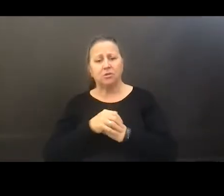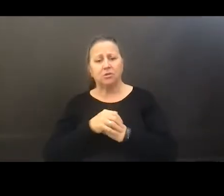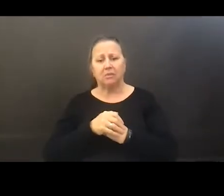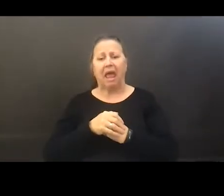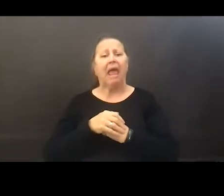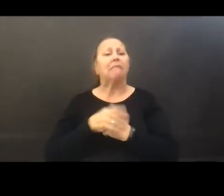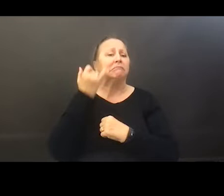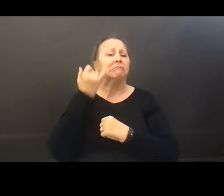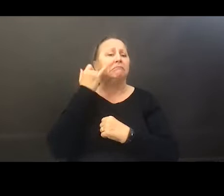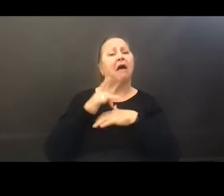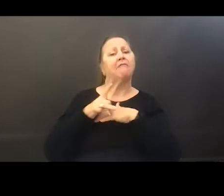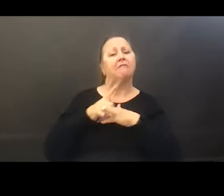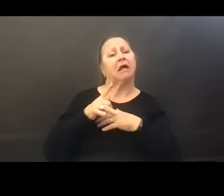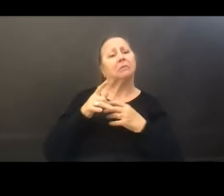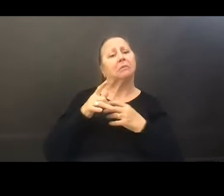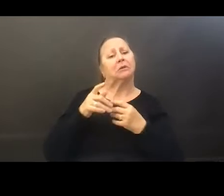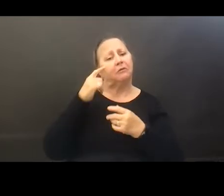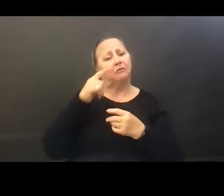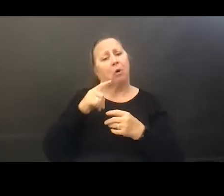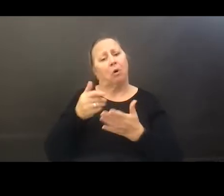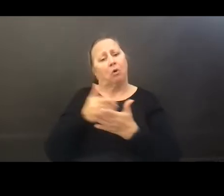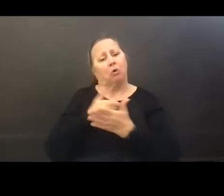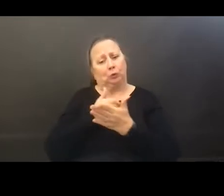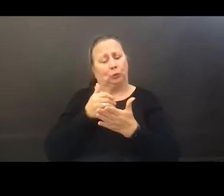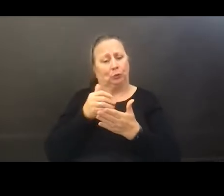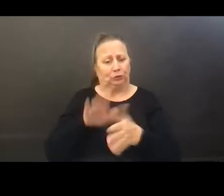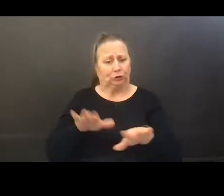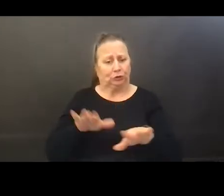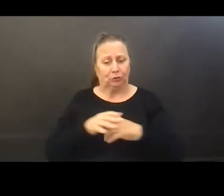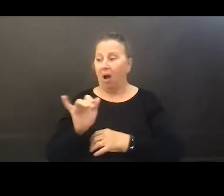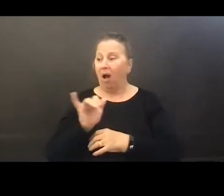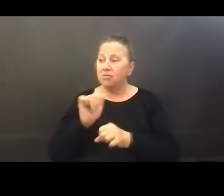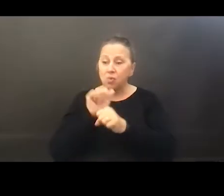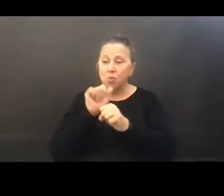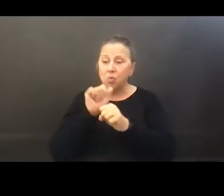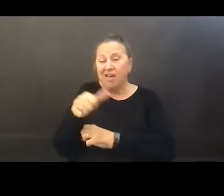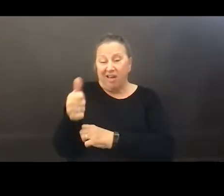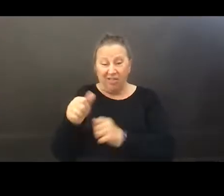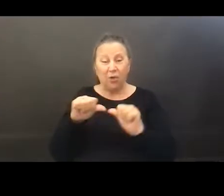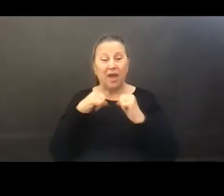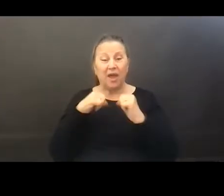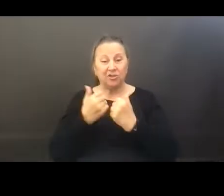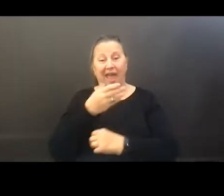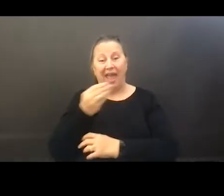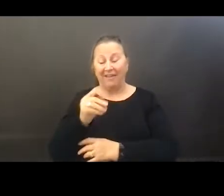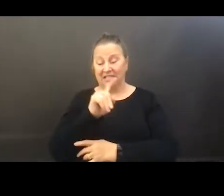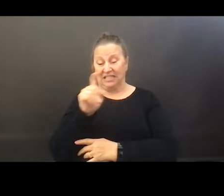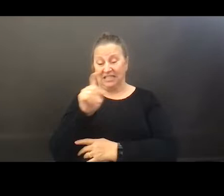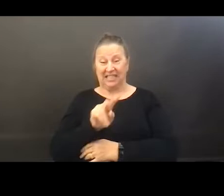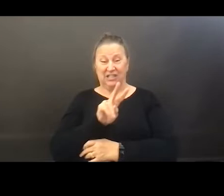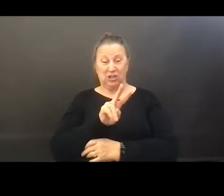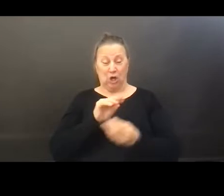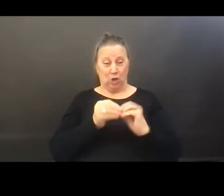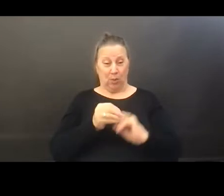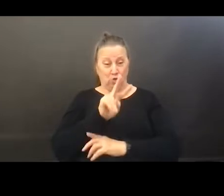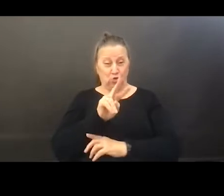for new children. Our program also works with other agencies and with Texas's 211 to stay informed of